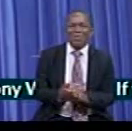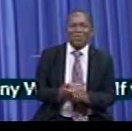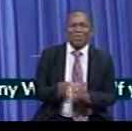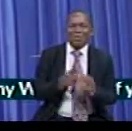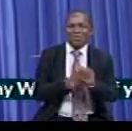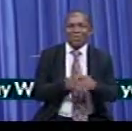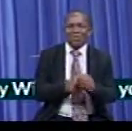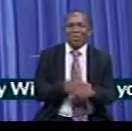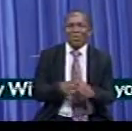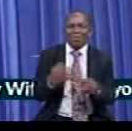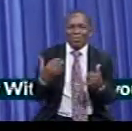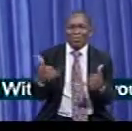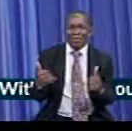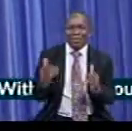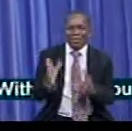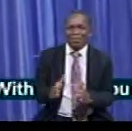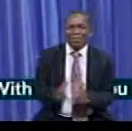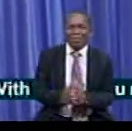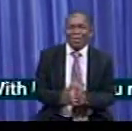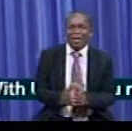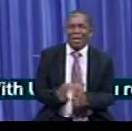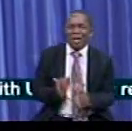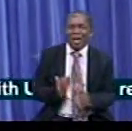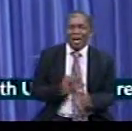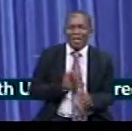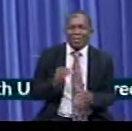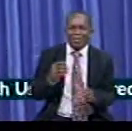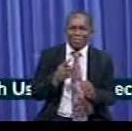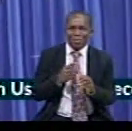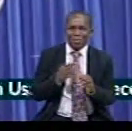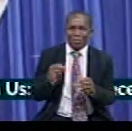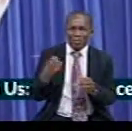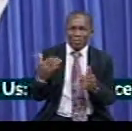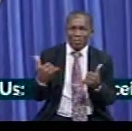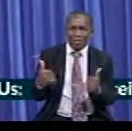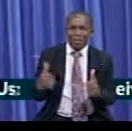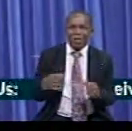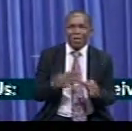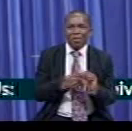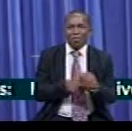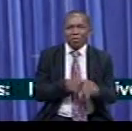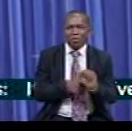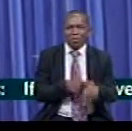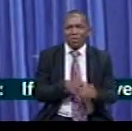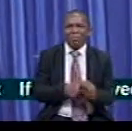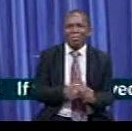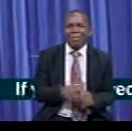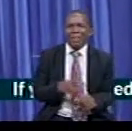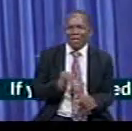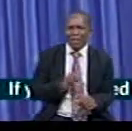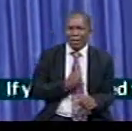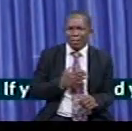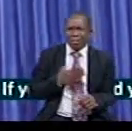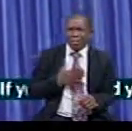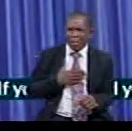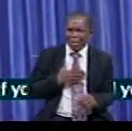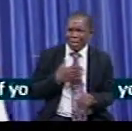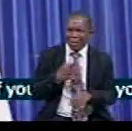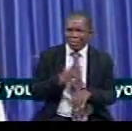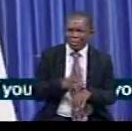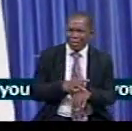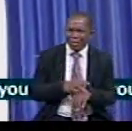What will happen? I play football and my leg got treated. So they have treated